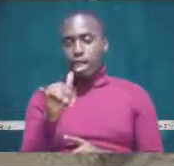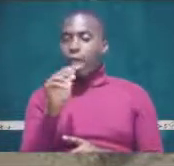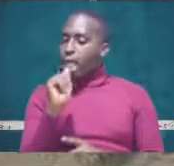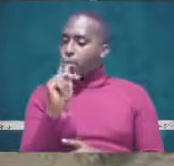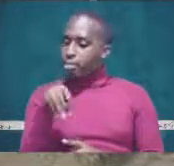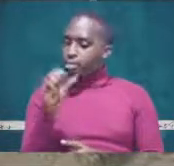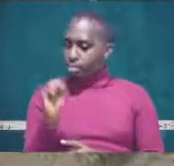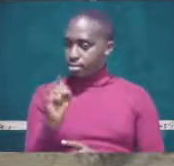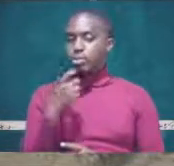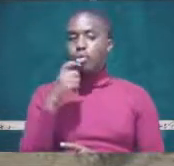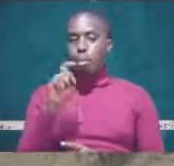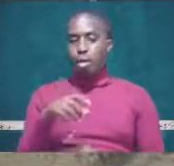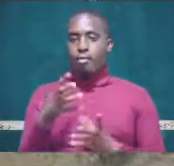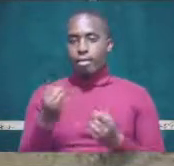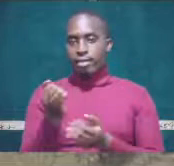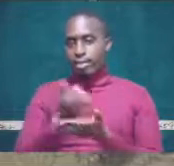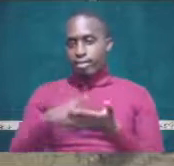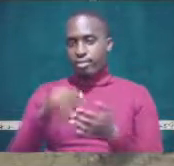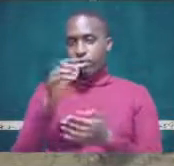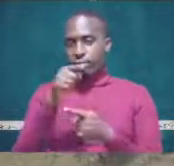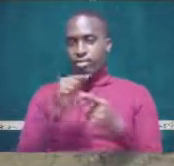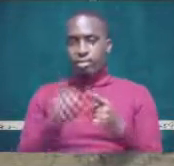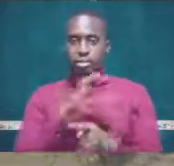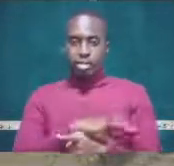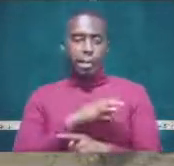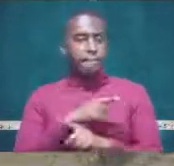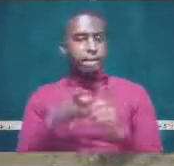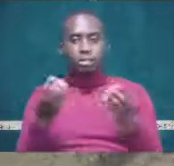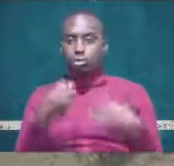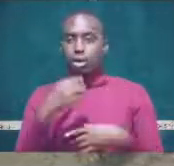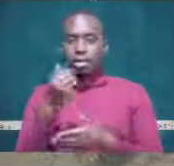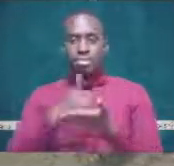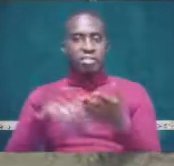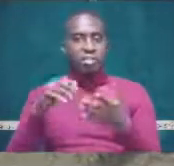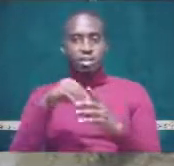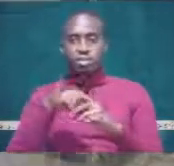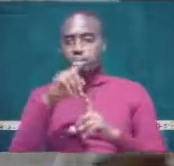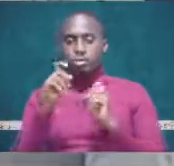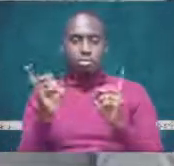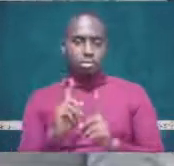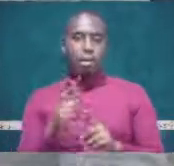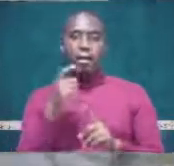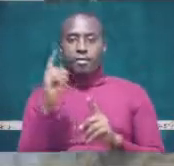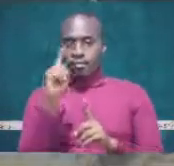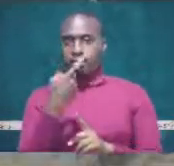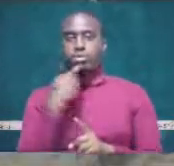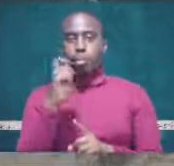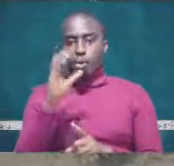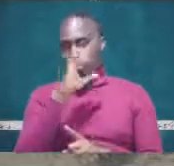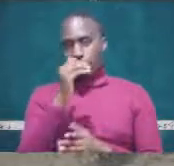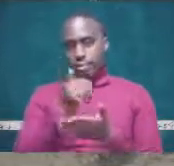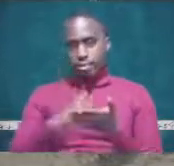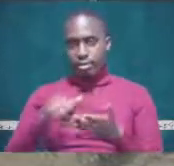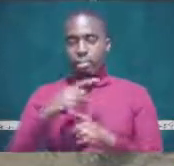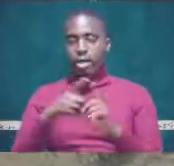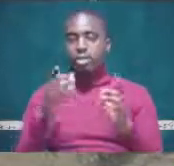shall get saving divided by income. But we are not given saving in the question. We have to first look for saving. And how do we get the amount